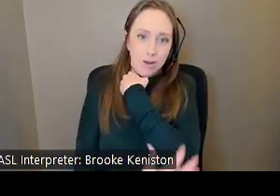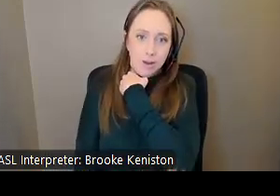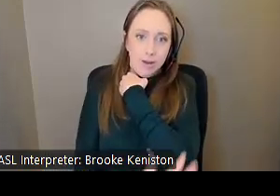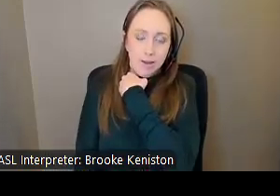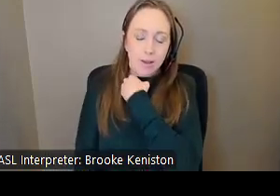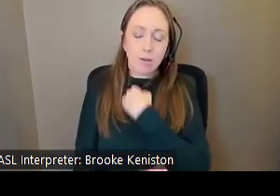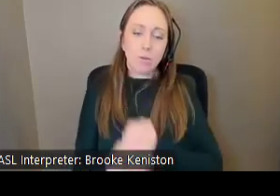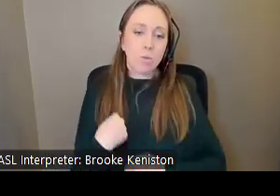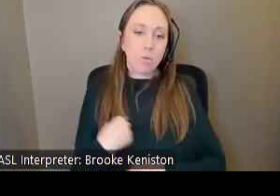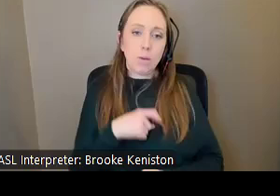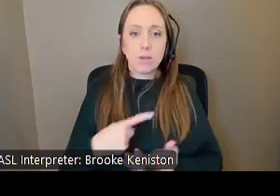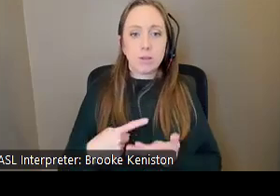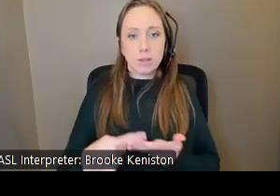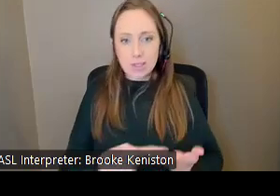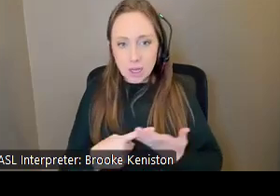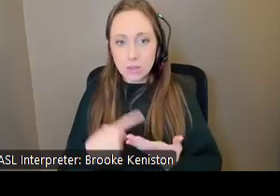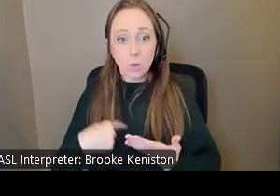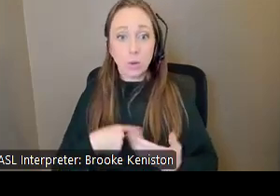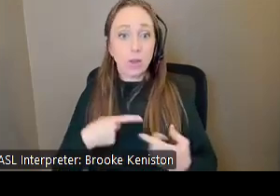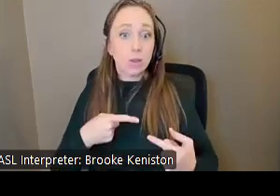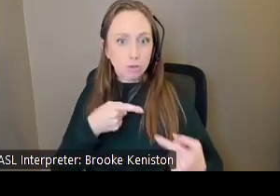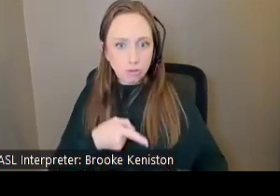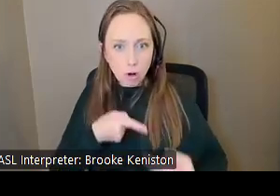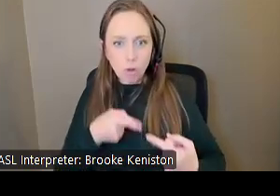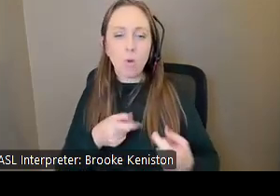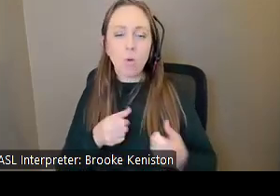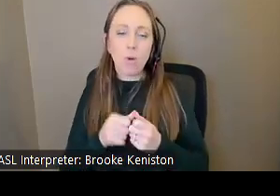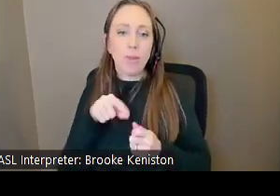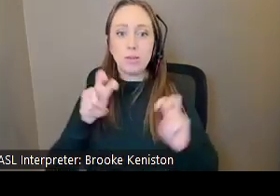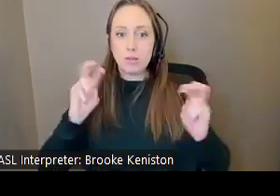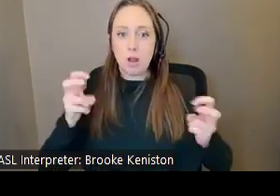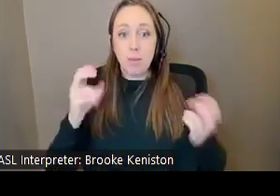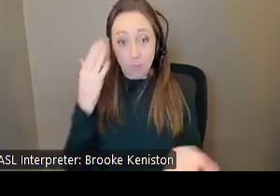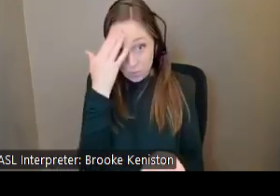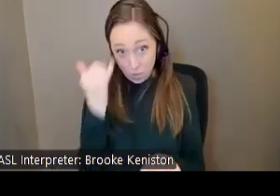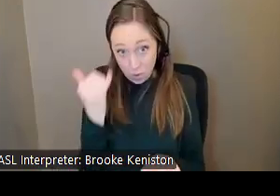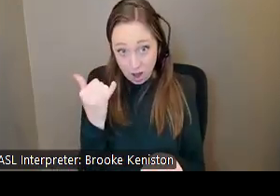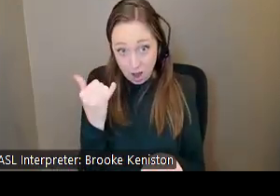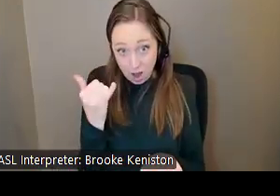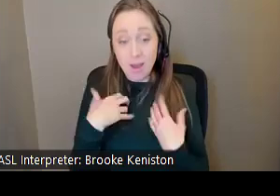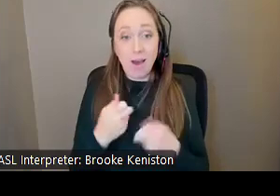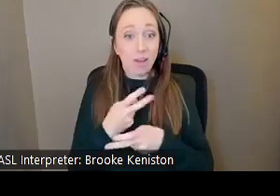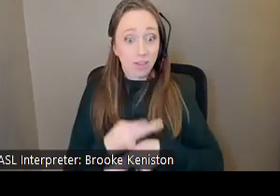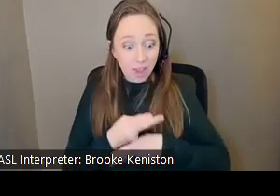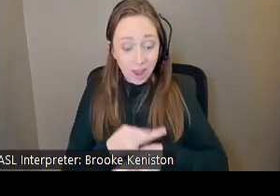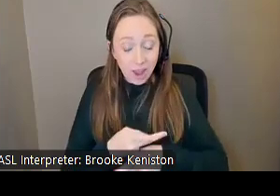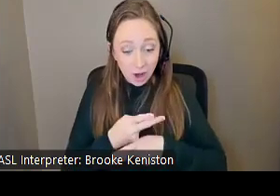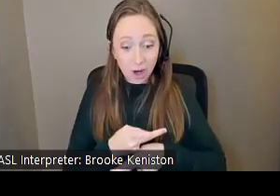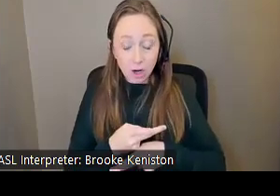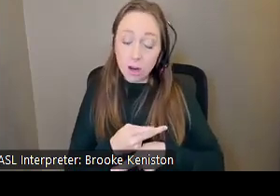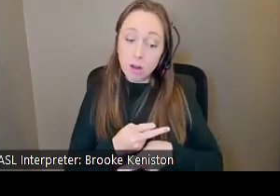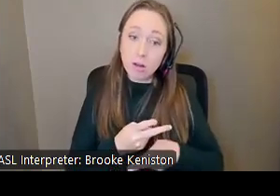it is the root cause and driver for a lot of things that we deal with in healthcare.